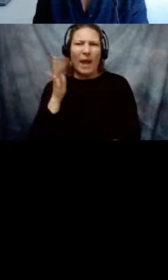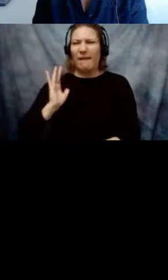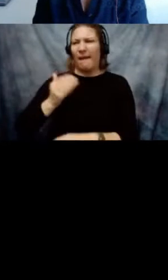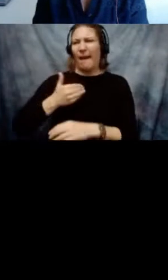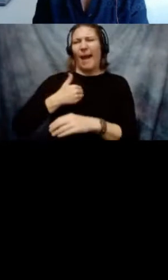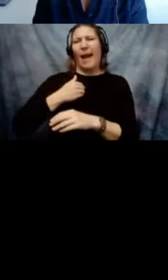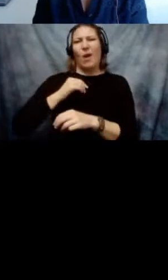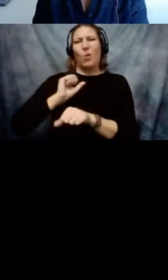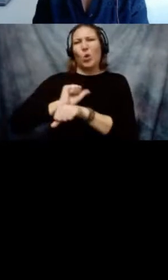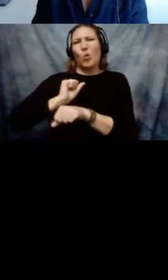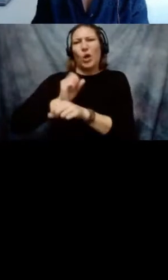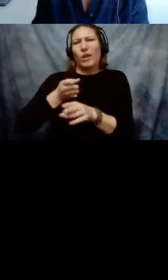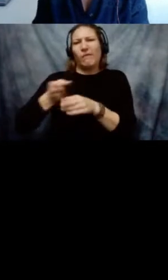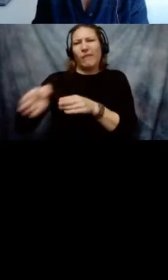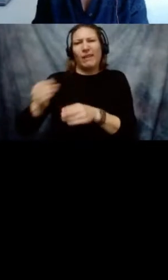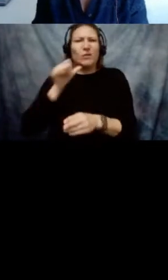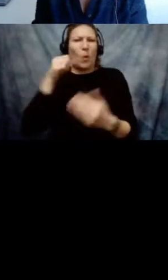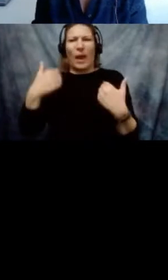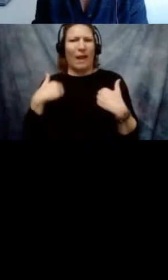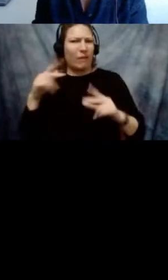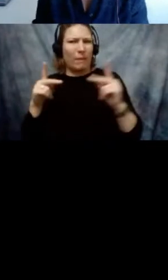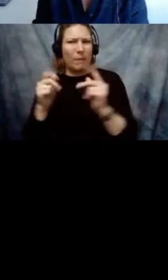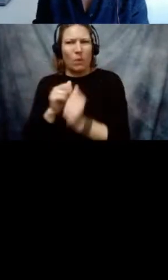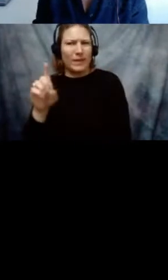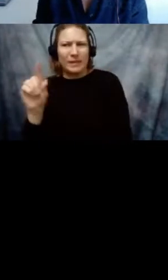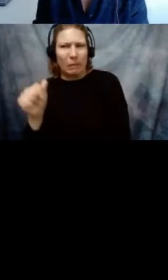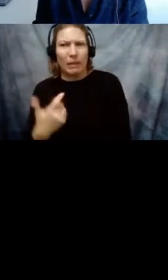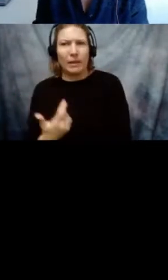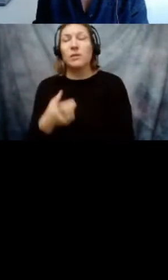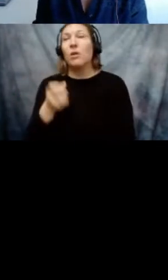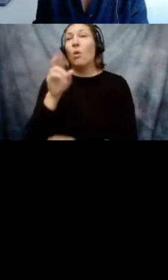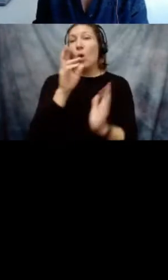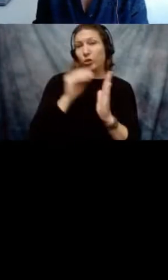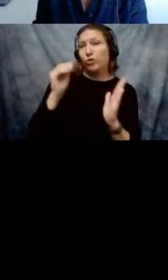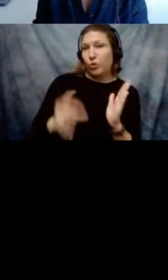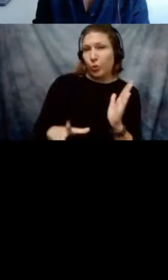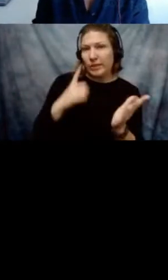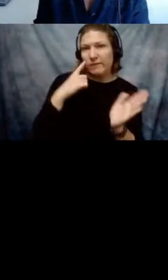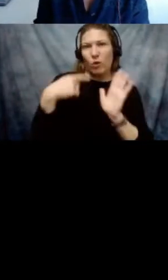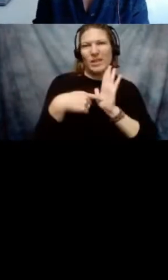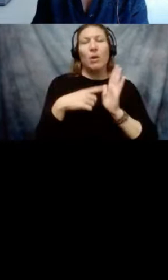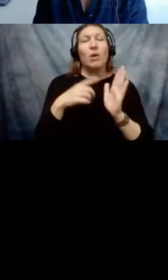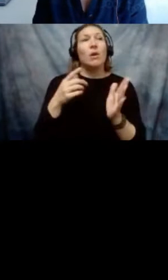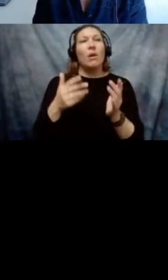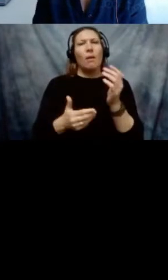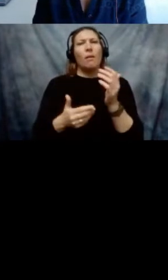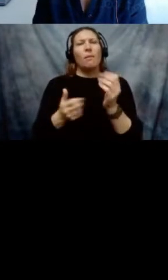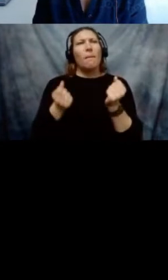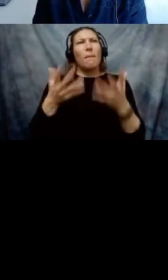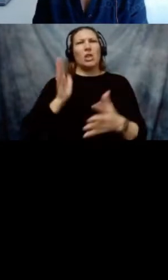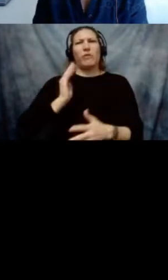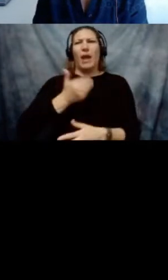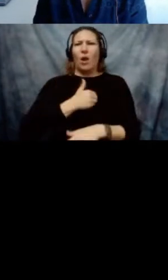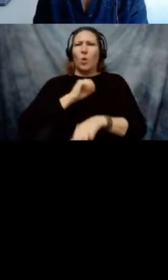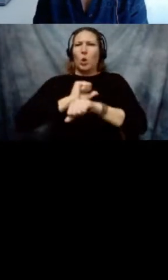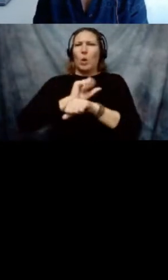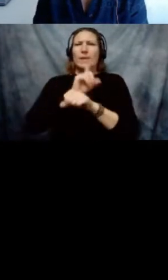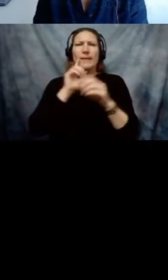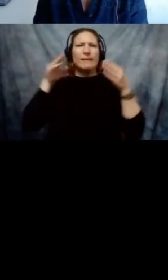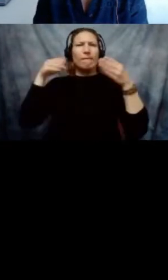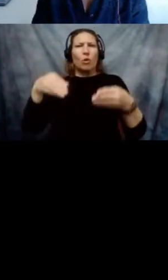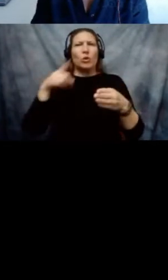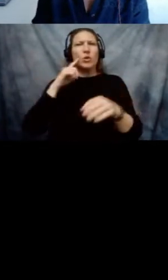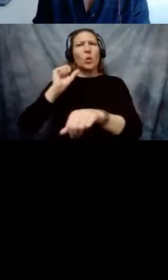in our institution. But since so much of what we do does focus on workplace learning, we'll have a go at addressing this one in the